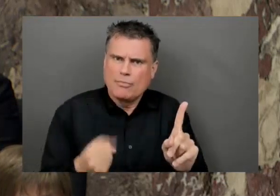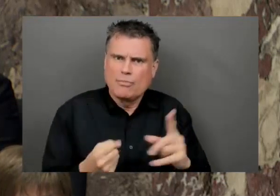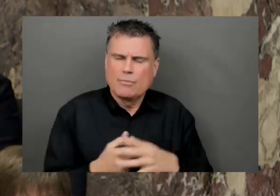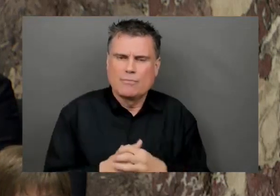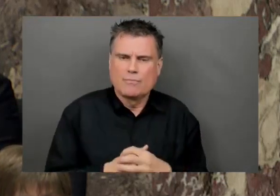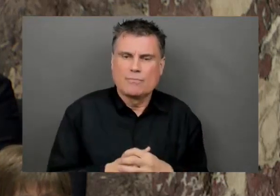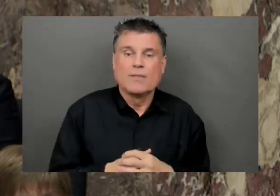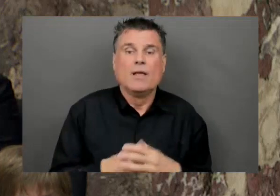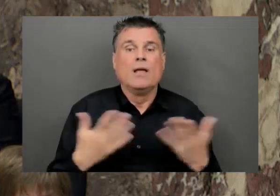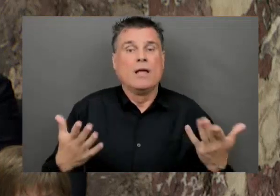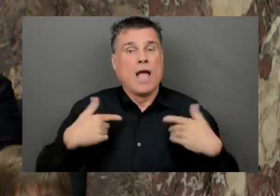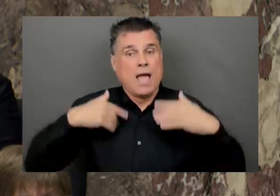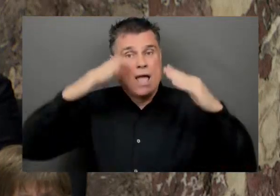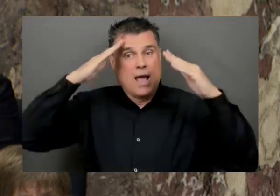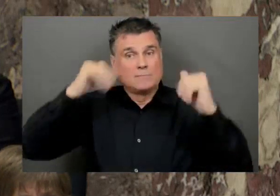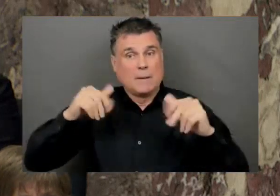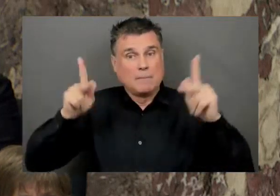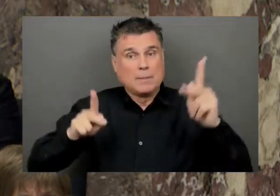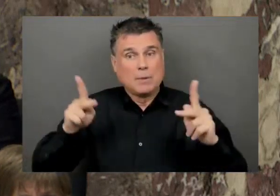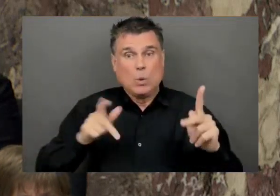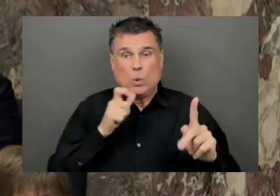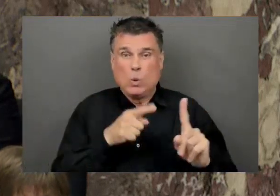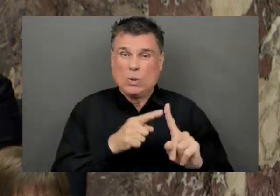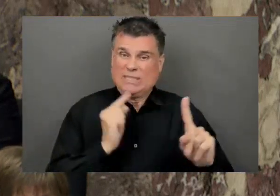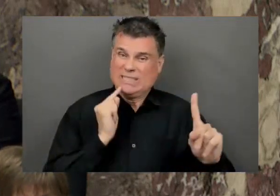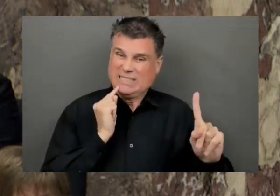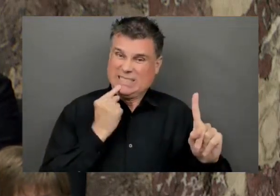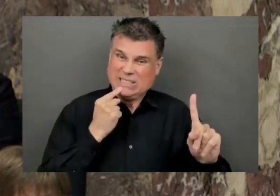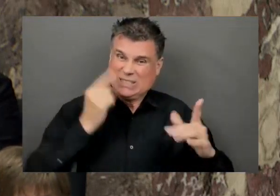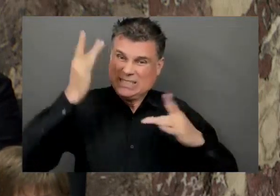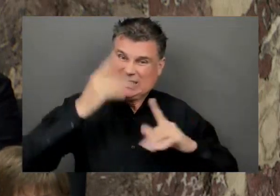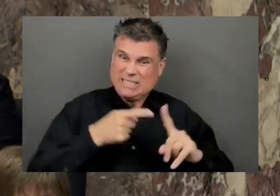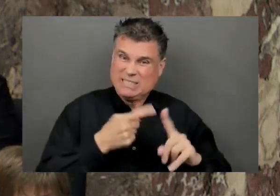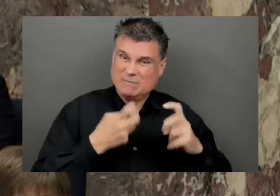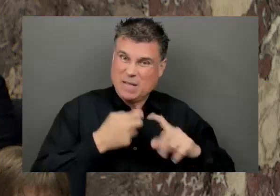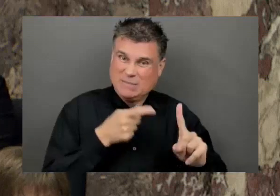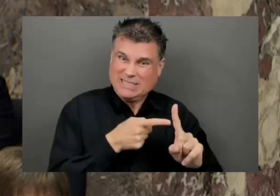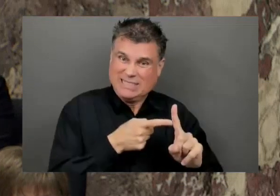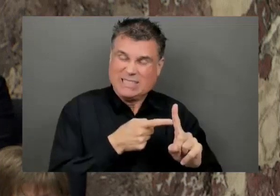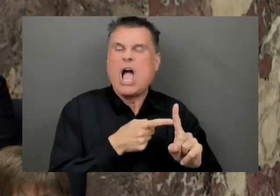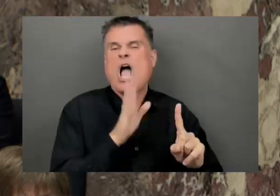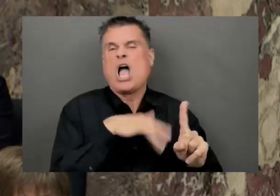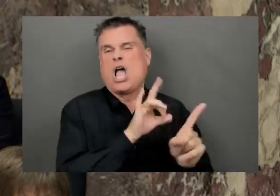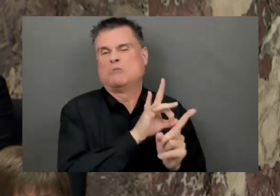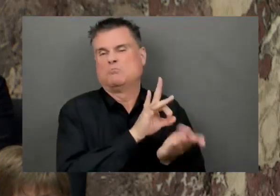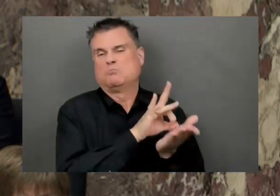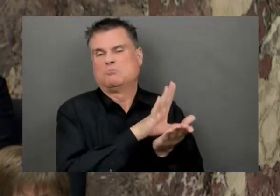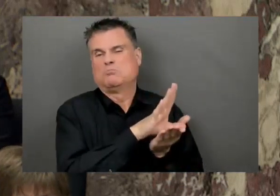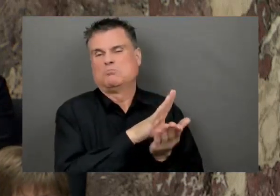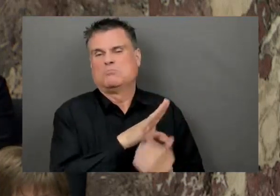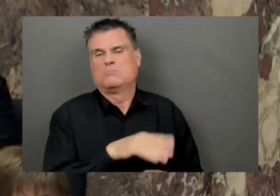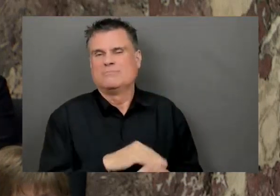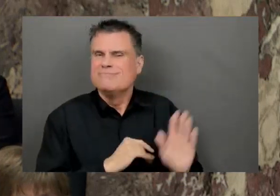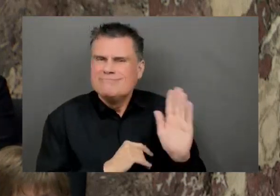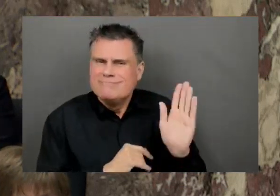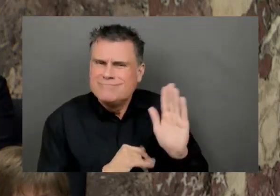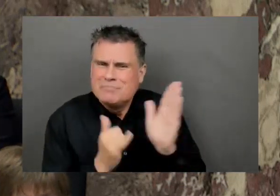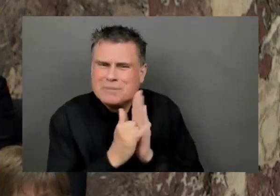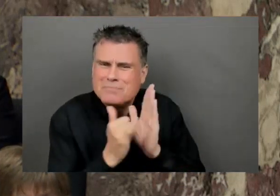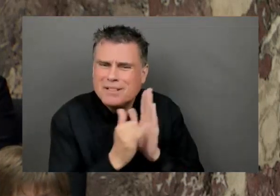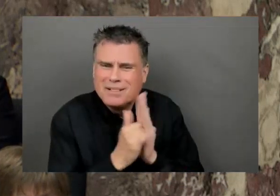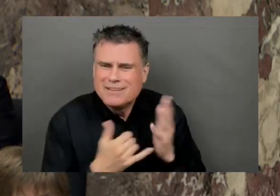They provide care to the people who arrive in hospitals. They're going to continue to do that. We're going to continue to support them and work with them in